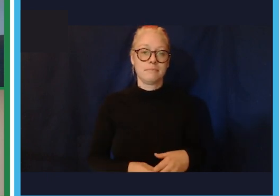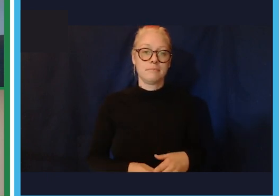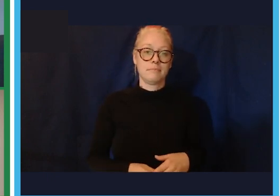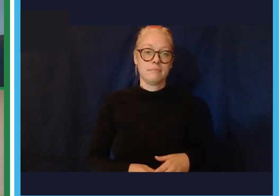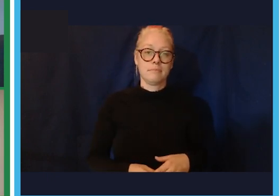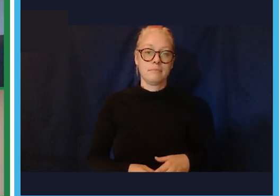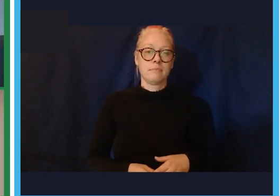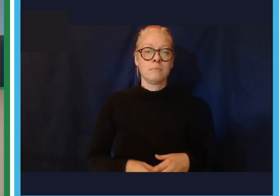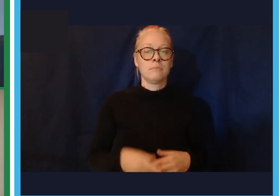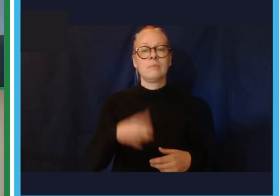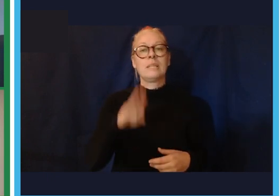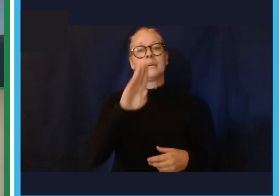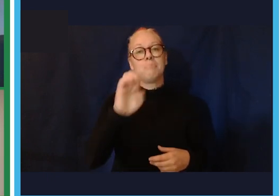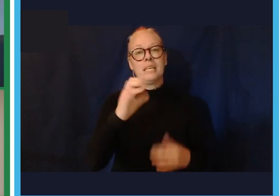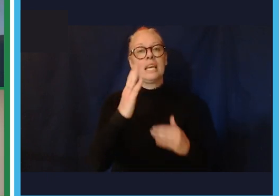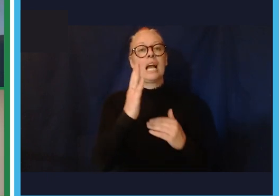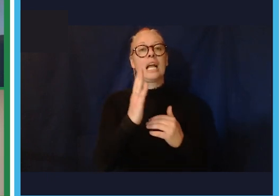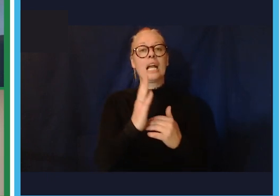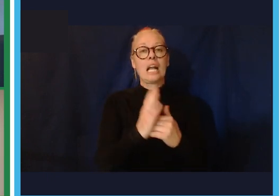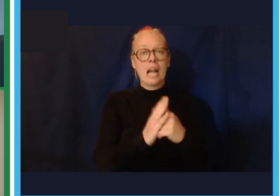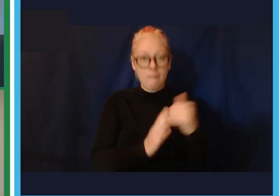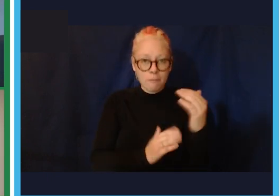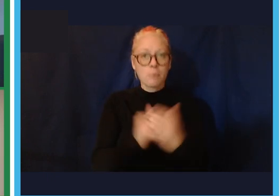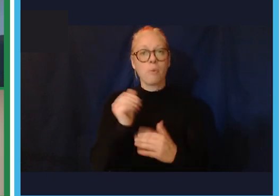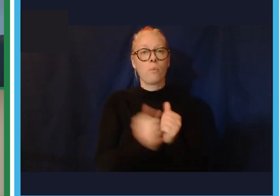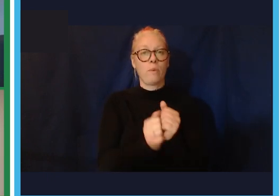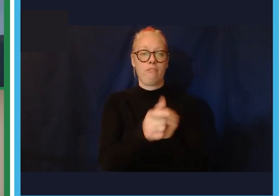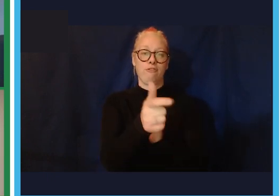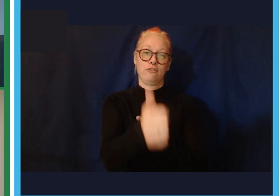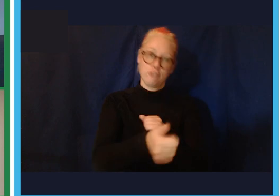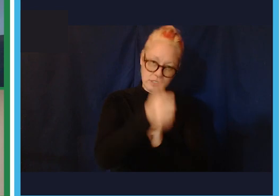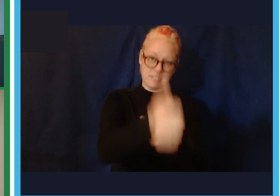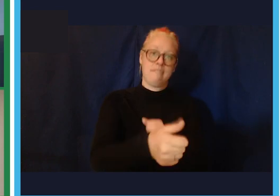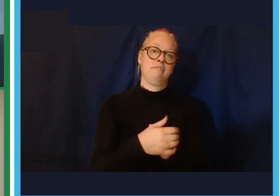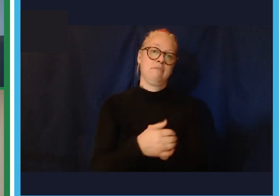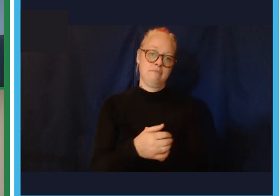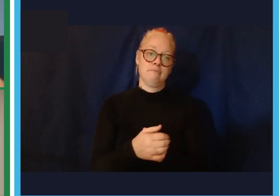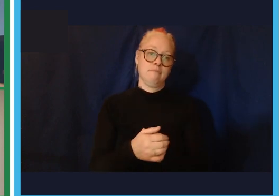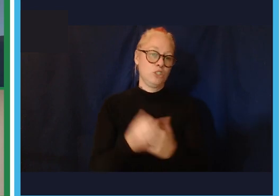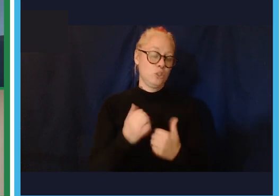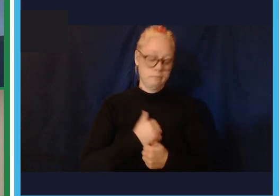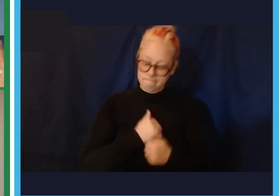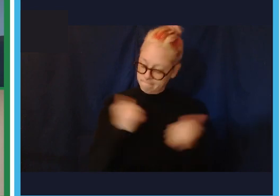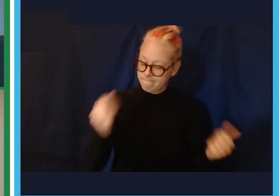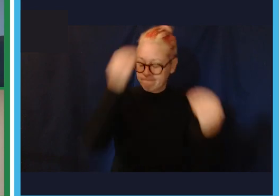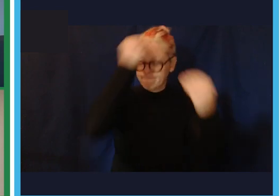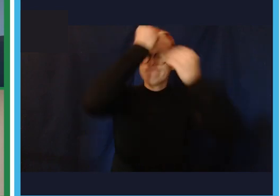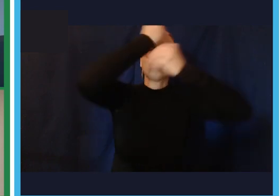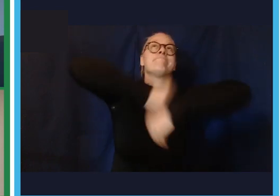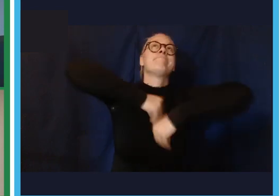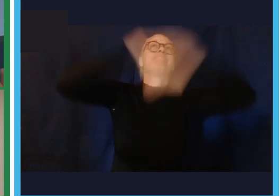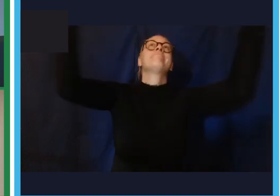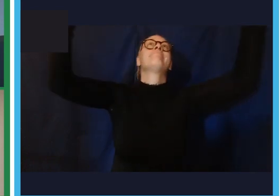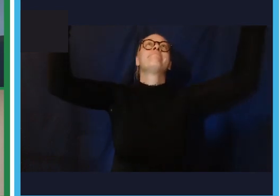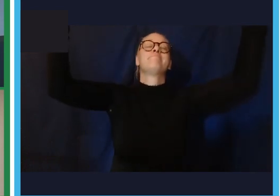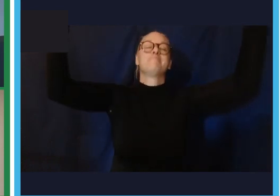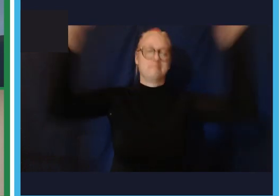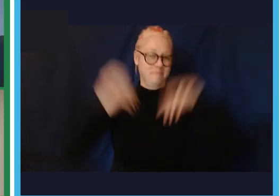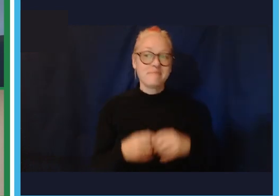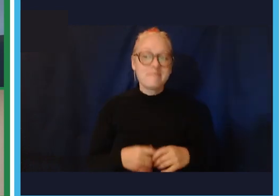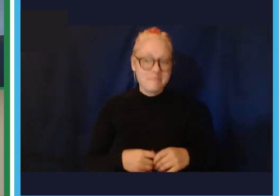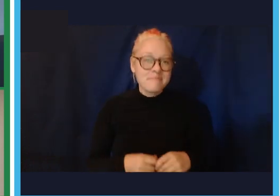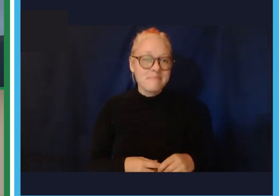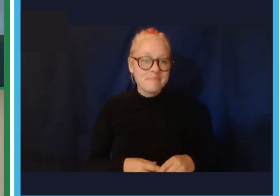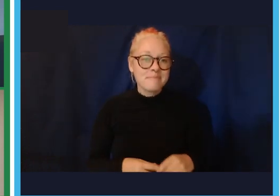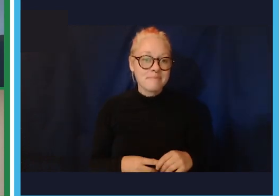Like, this is who I am, you know, whatever you may call as flaws or and all, you